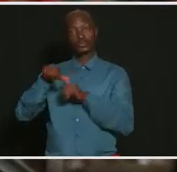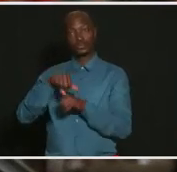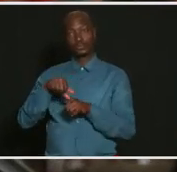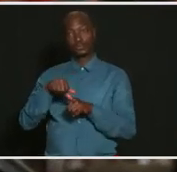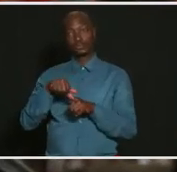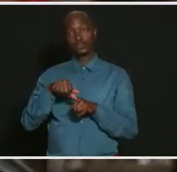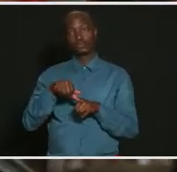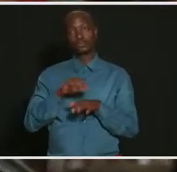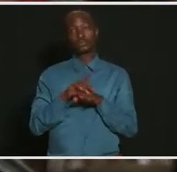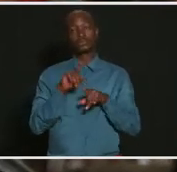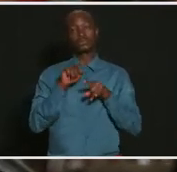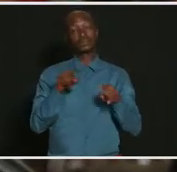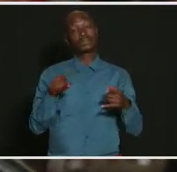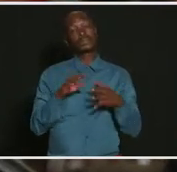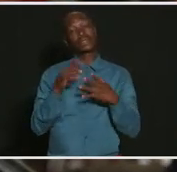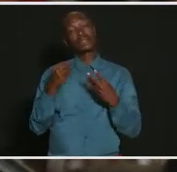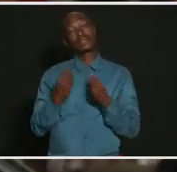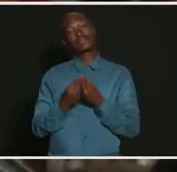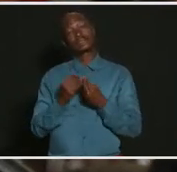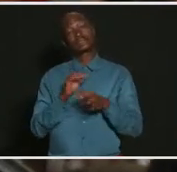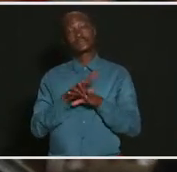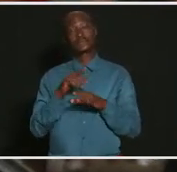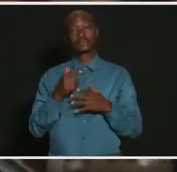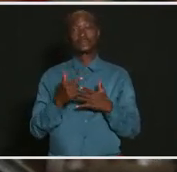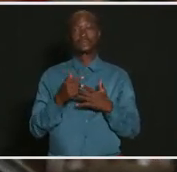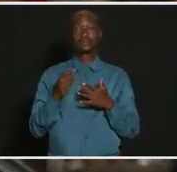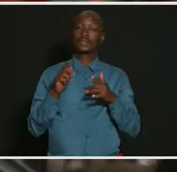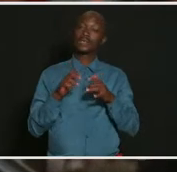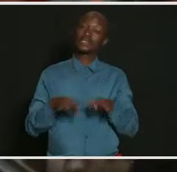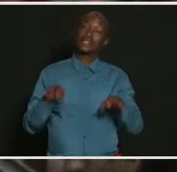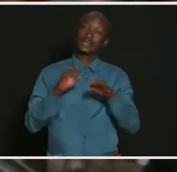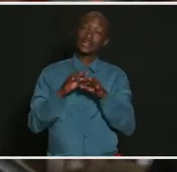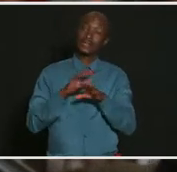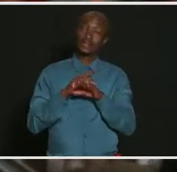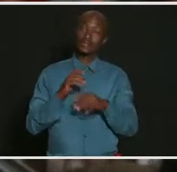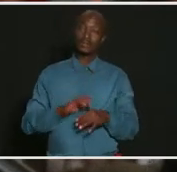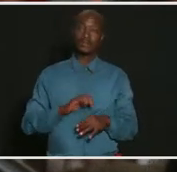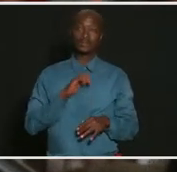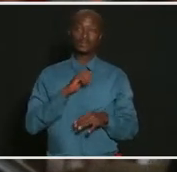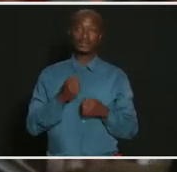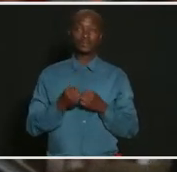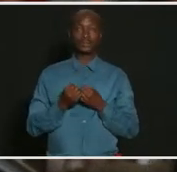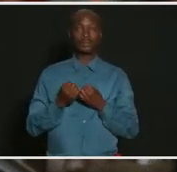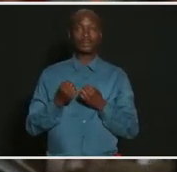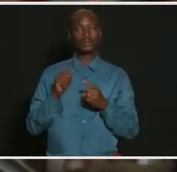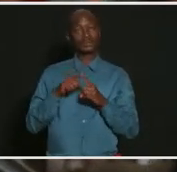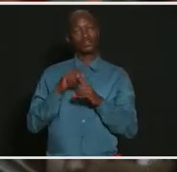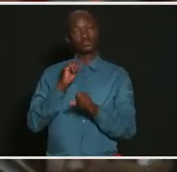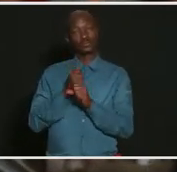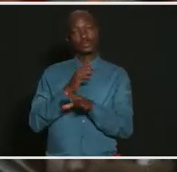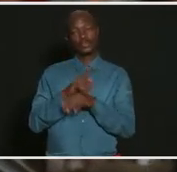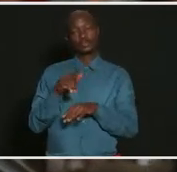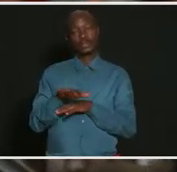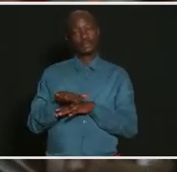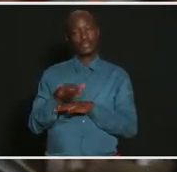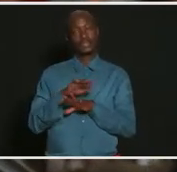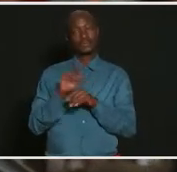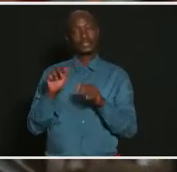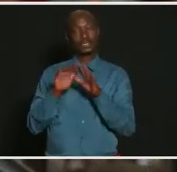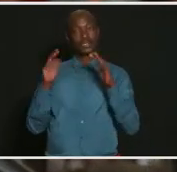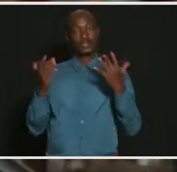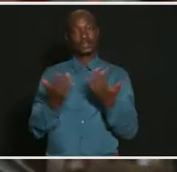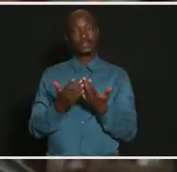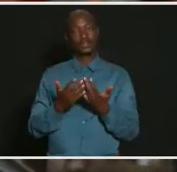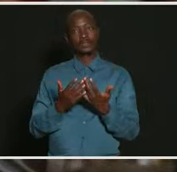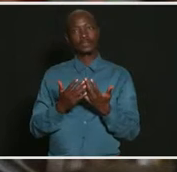and these have understood that it was it took their gift their courage and grit to to make a place for themselves in the world